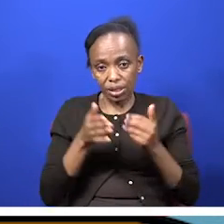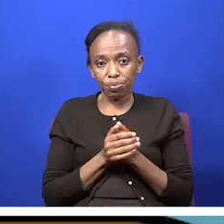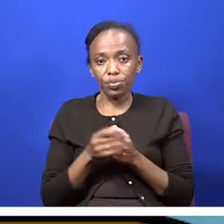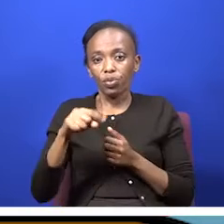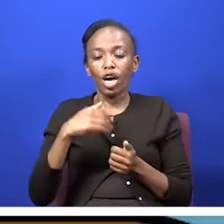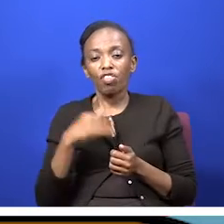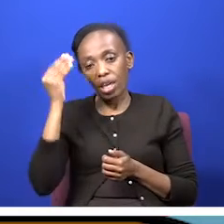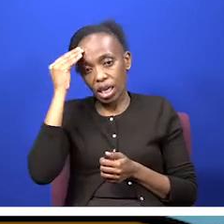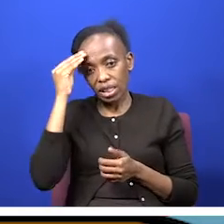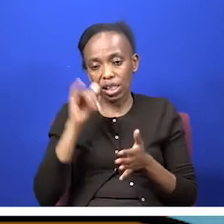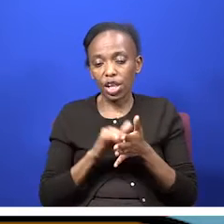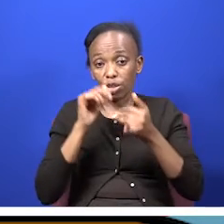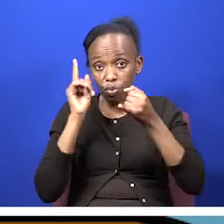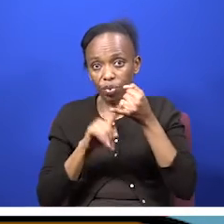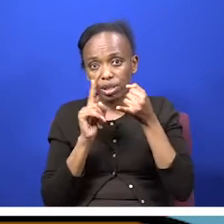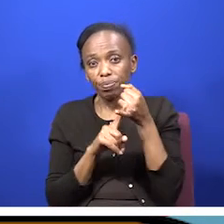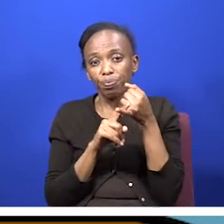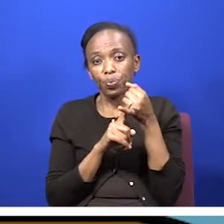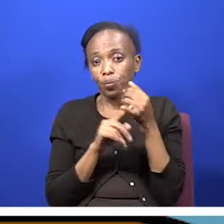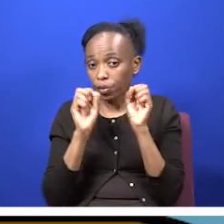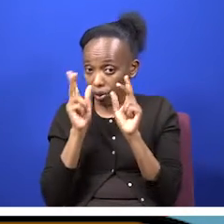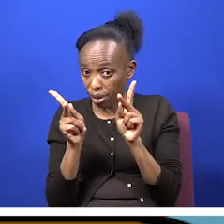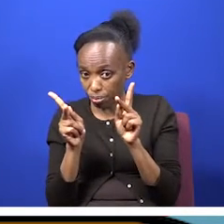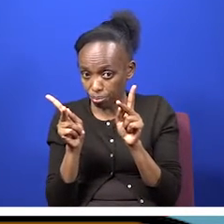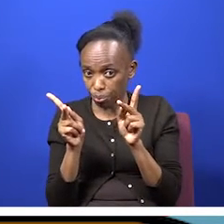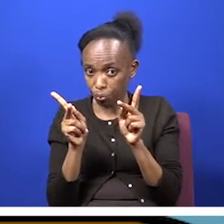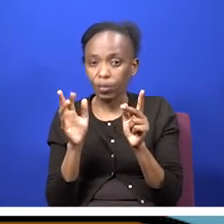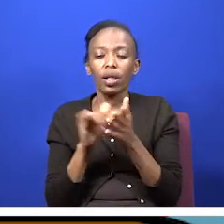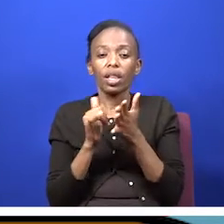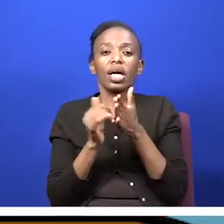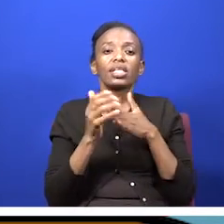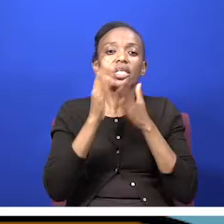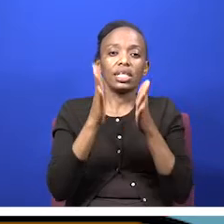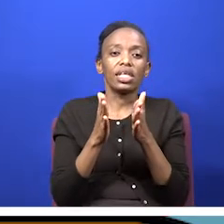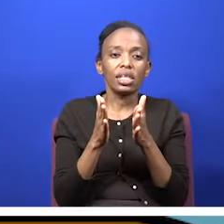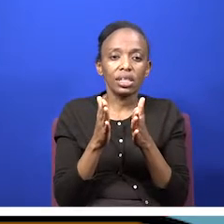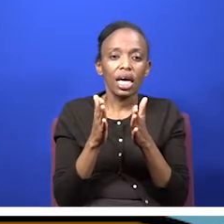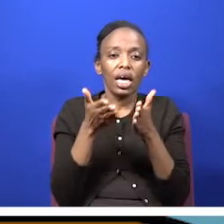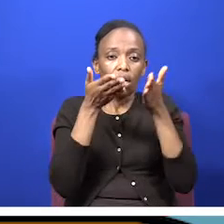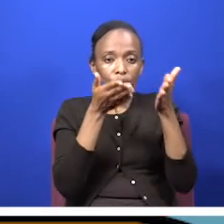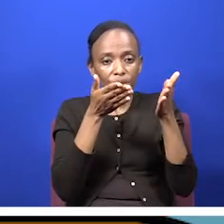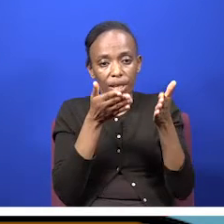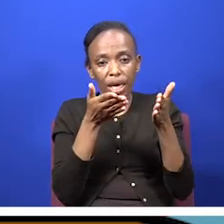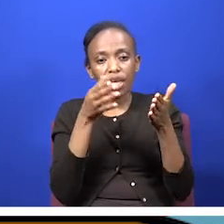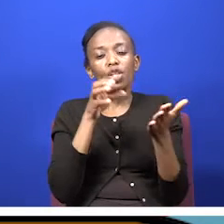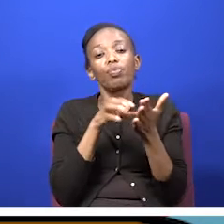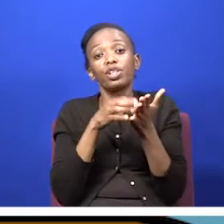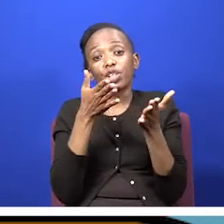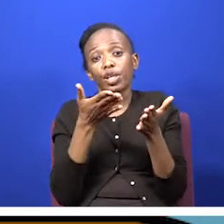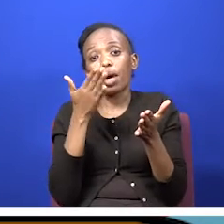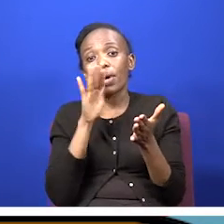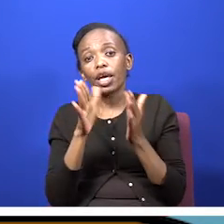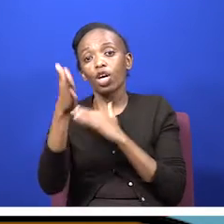this lesson? We have learned, number one, okay, that leaders are put in